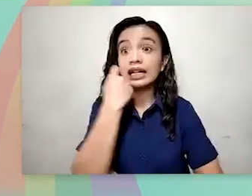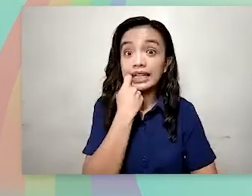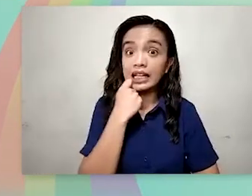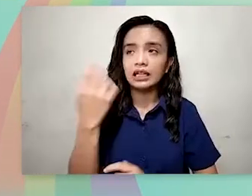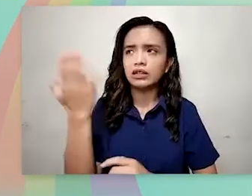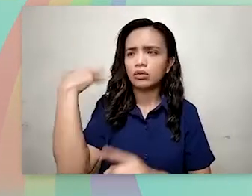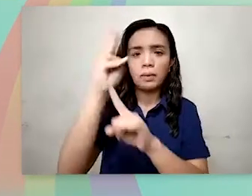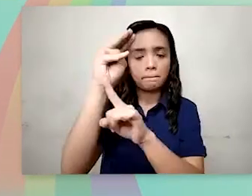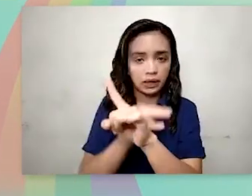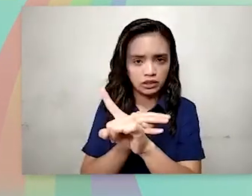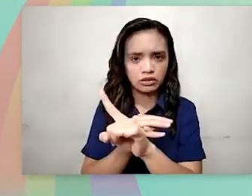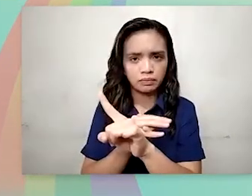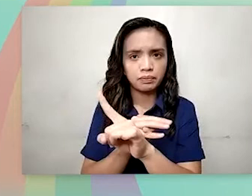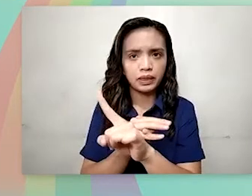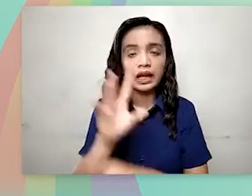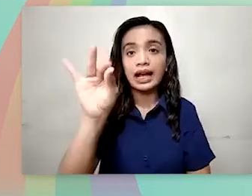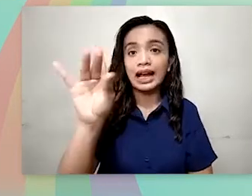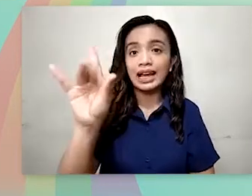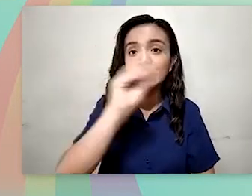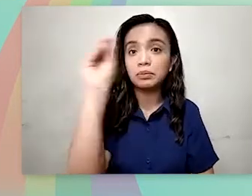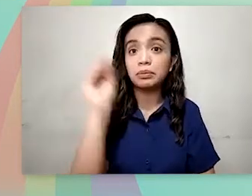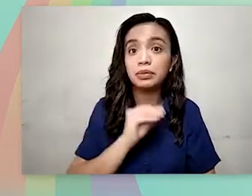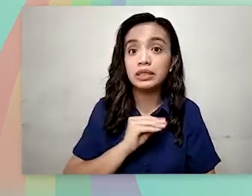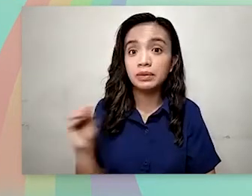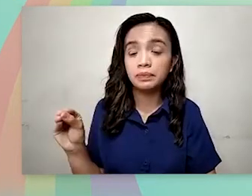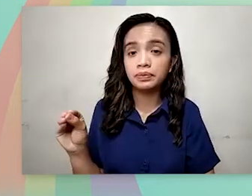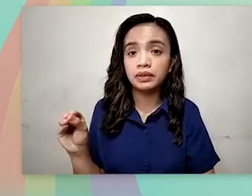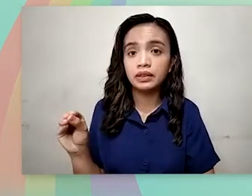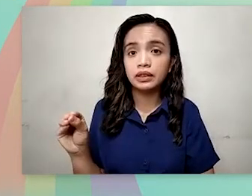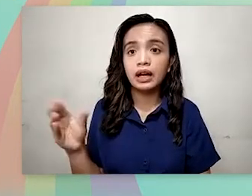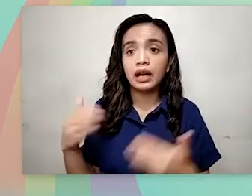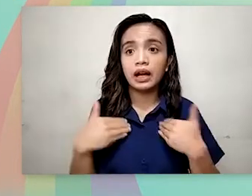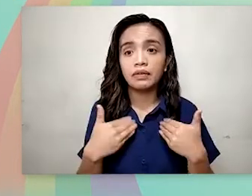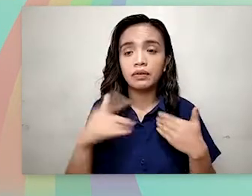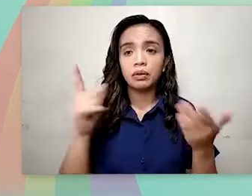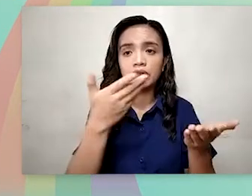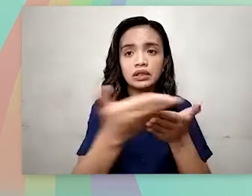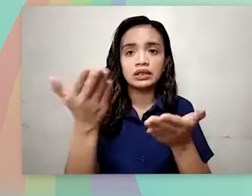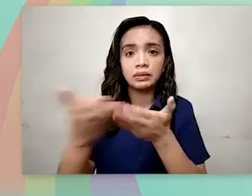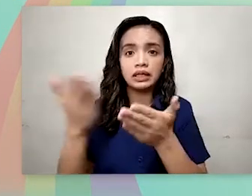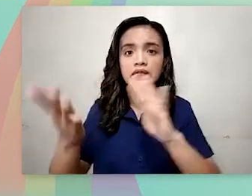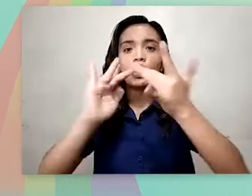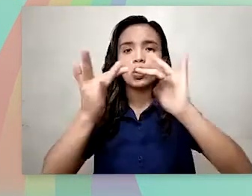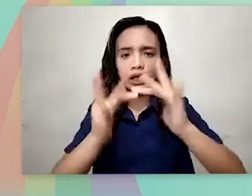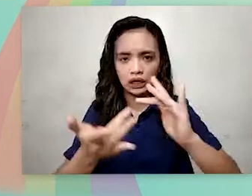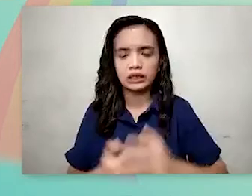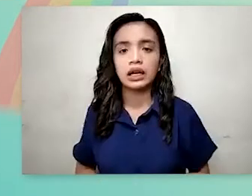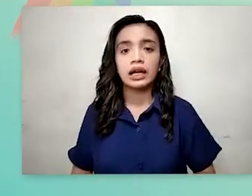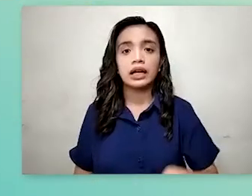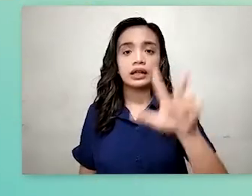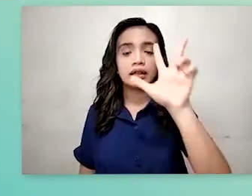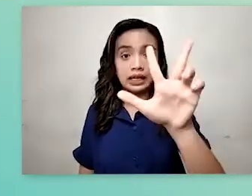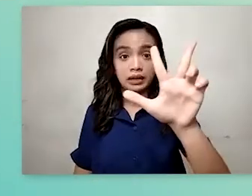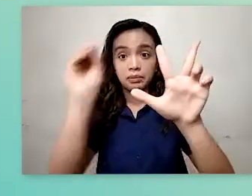research just recently this March, we found out that 18% of them have already bought consumer goods through